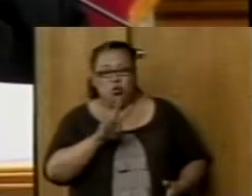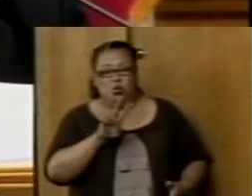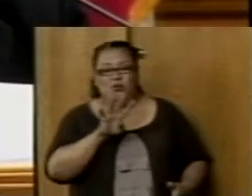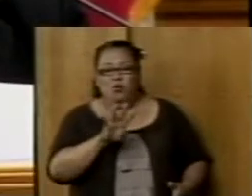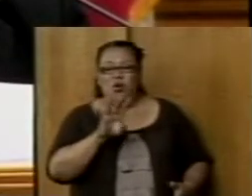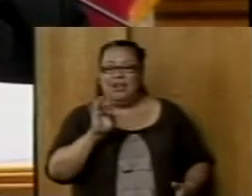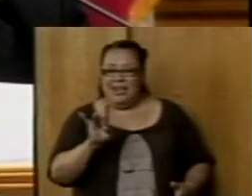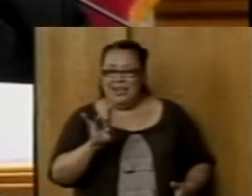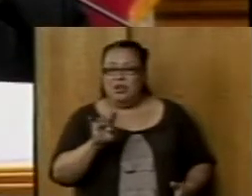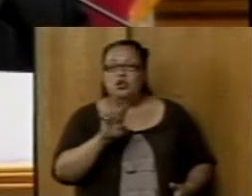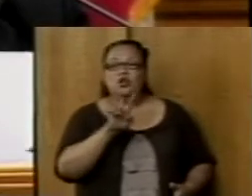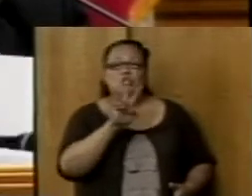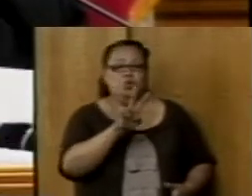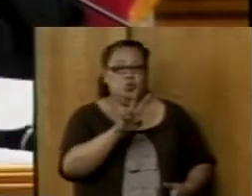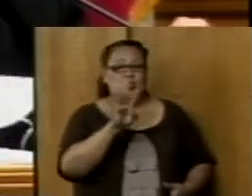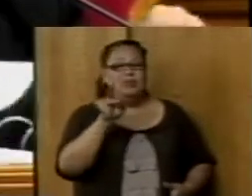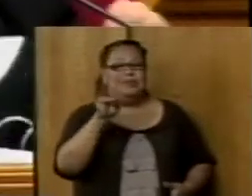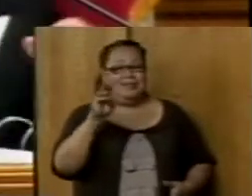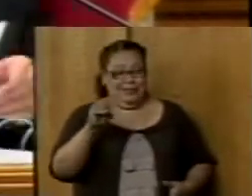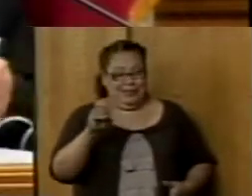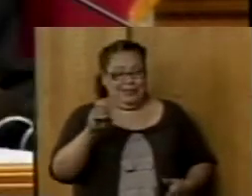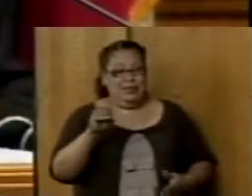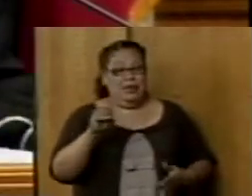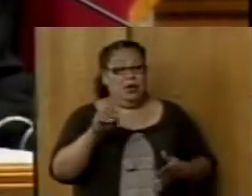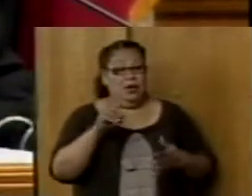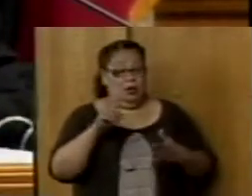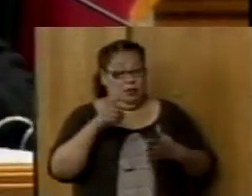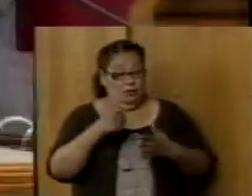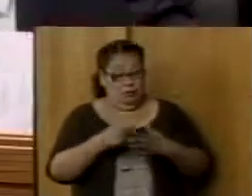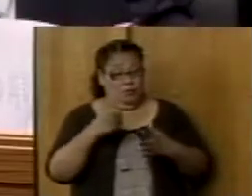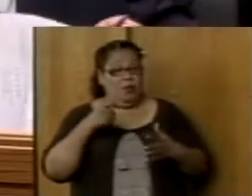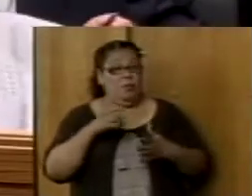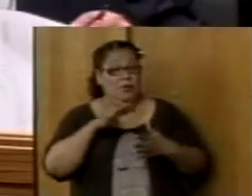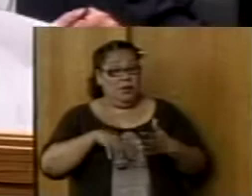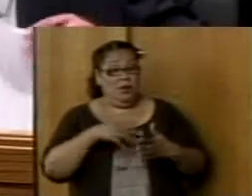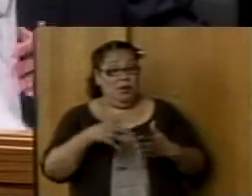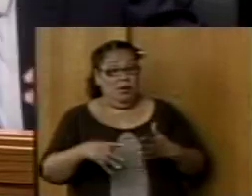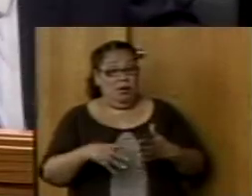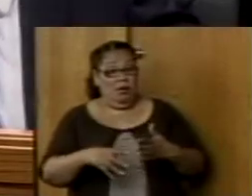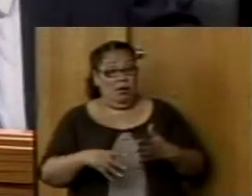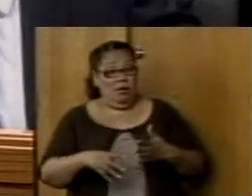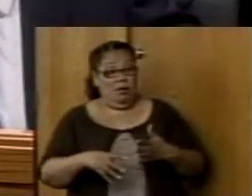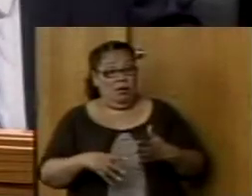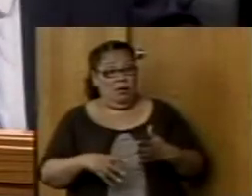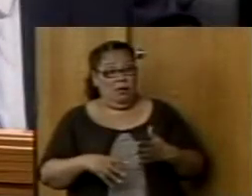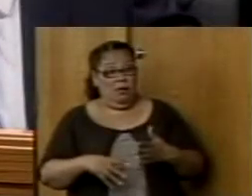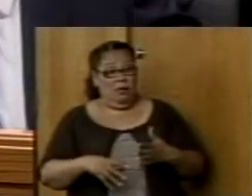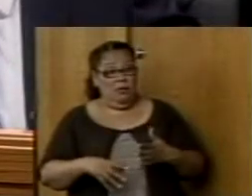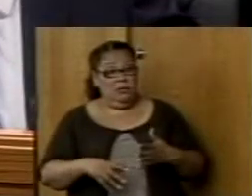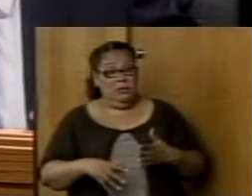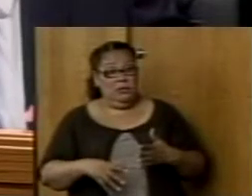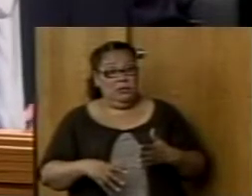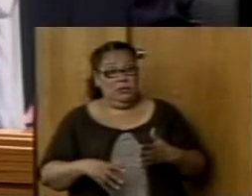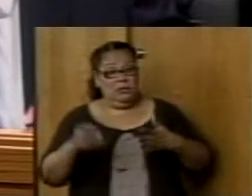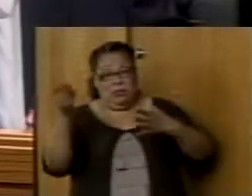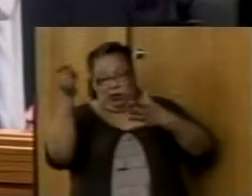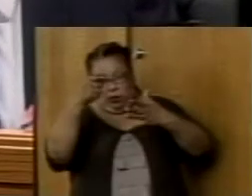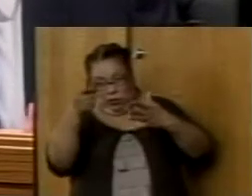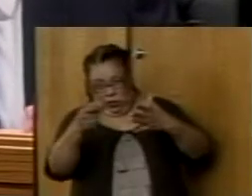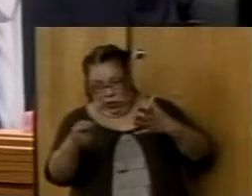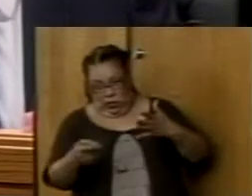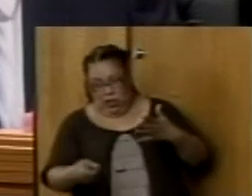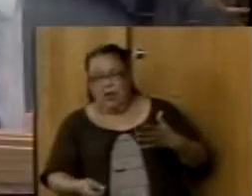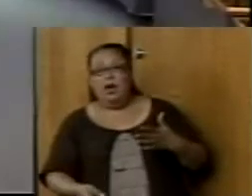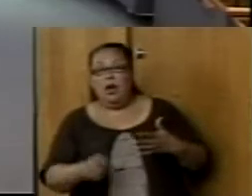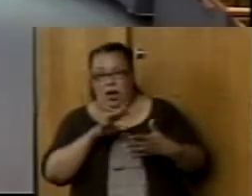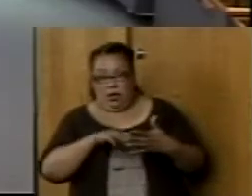from agenda and backup, and that is it. You're just removing the pages, not the entire item, correct? The agenda item. Yeah, those agenda items. The